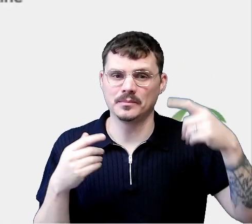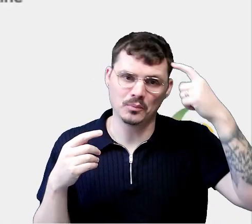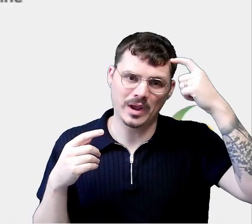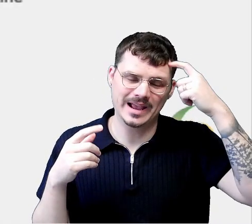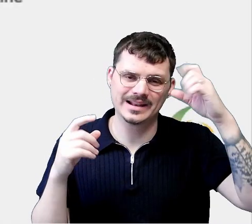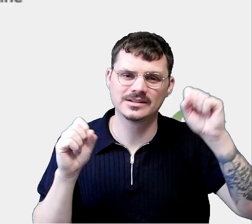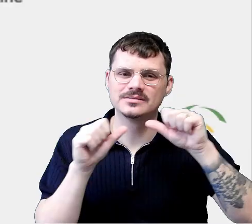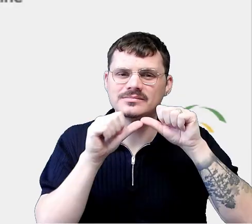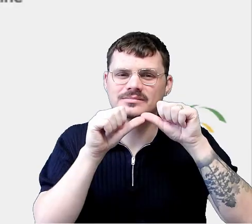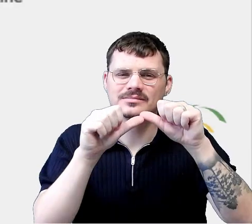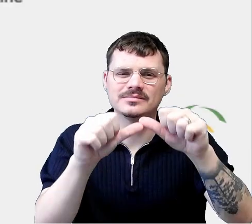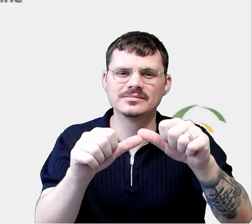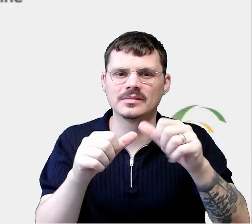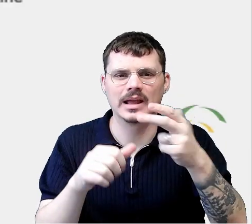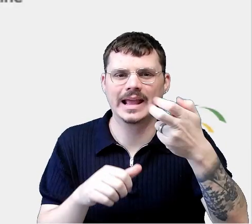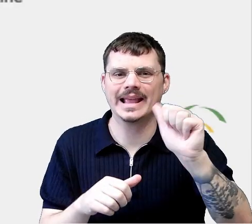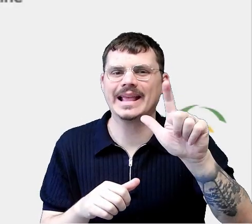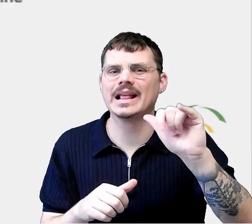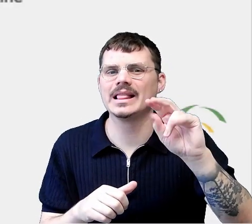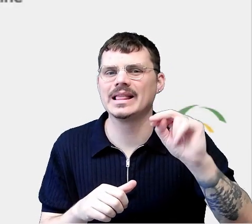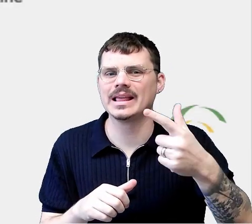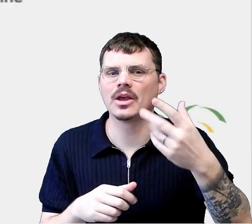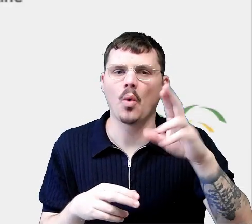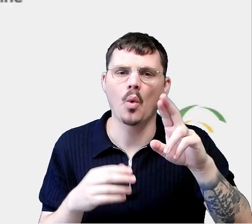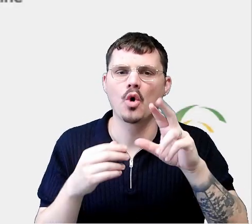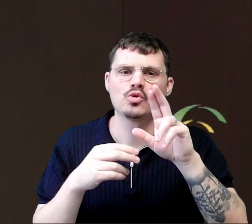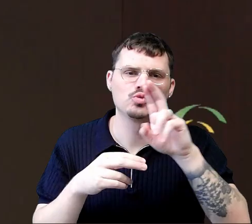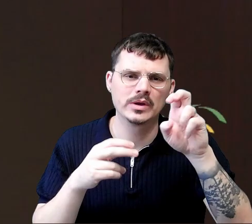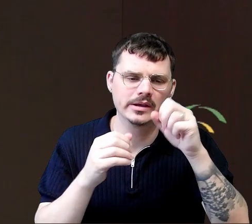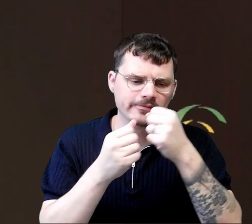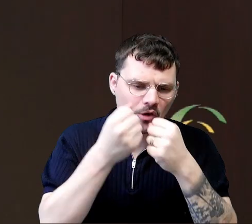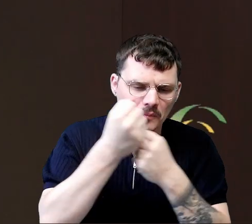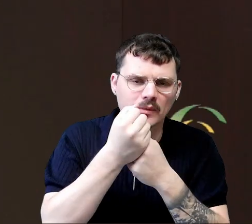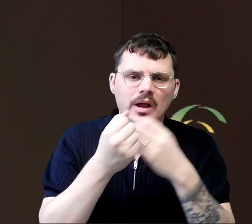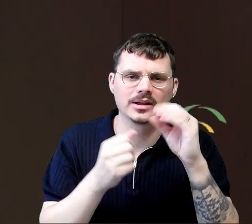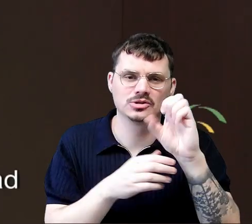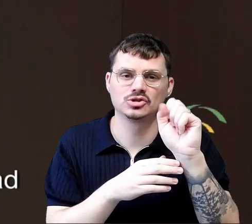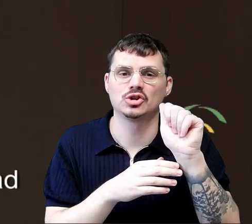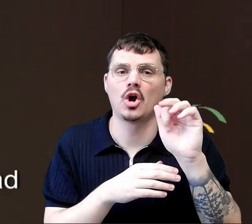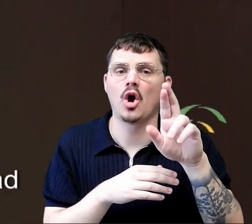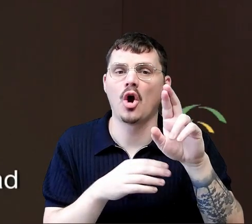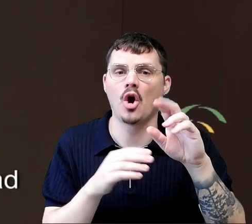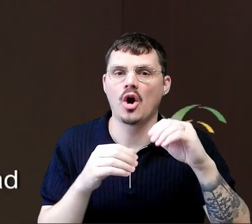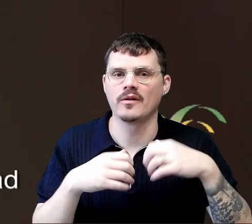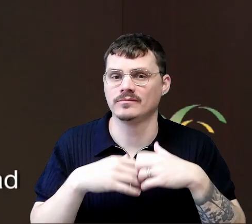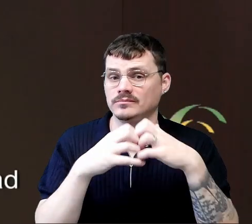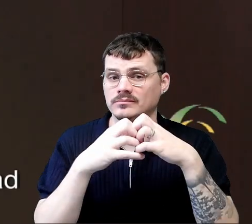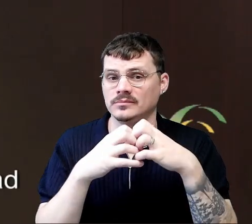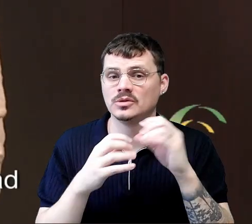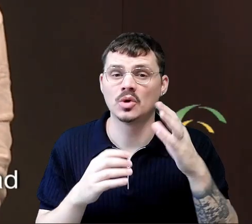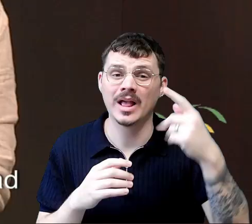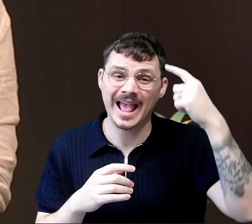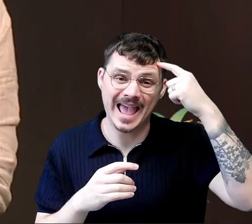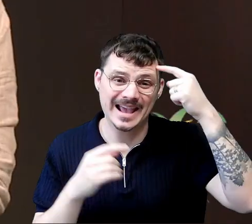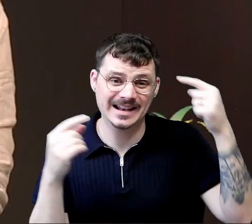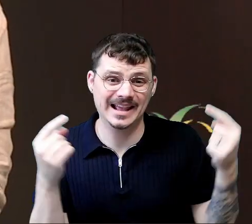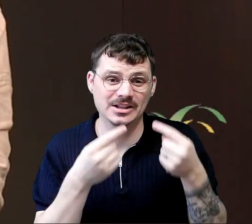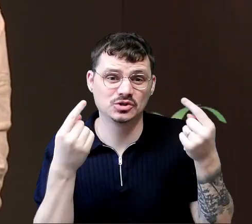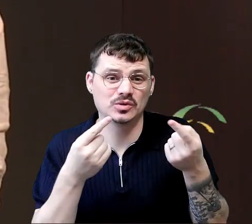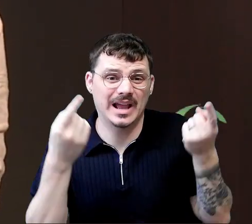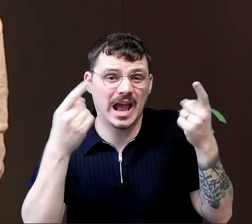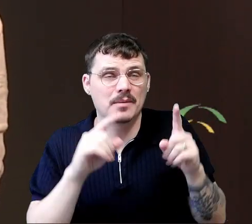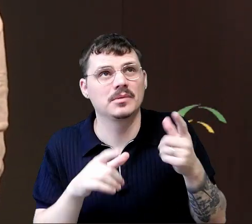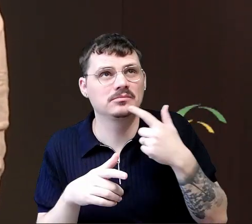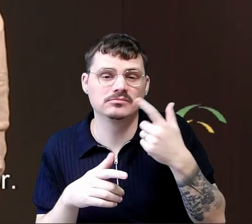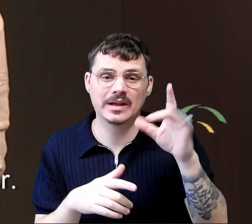going through healing and remodeling and scar formation. So the head injury a person might have had when they're